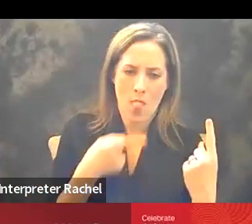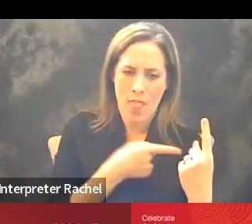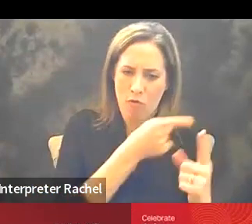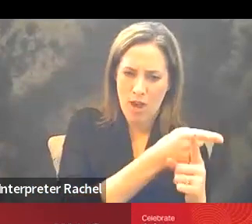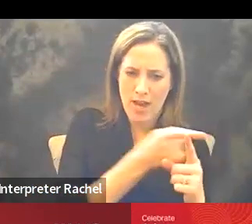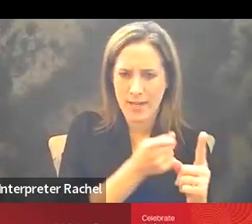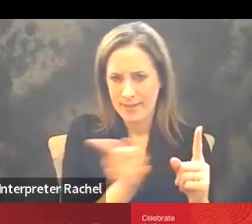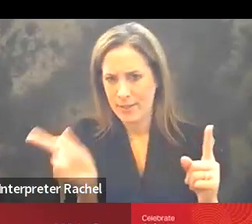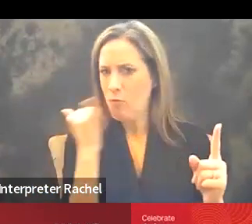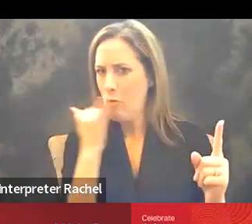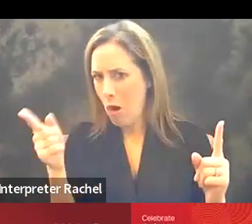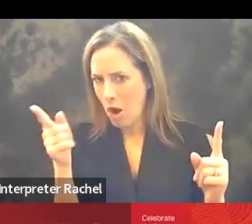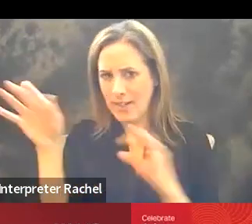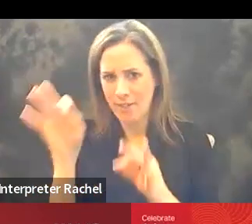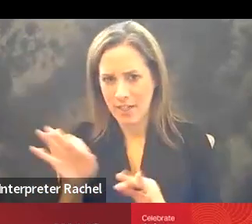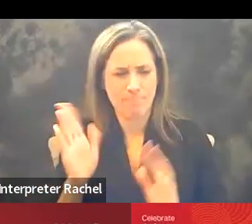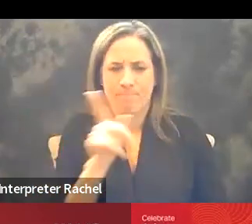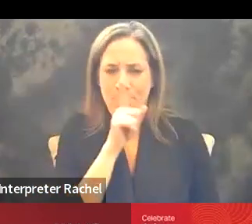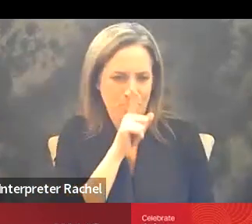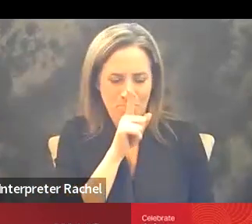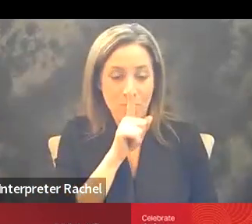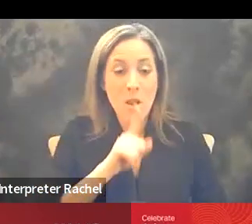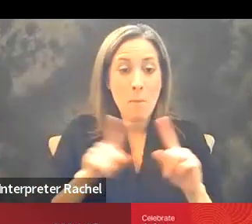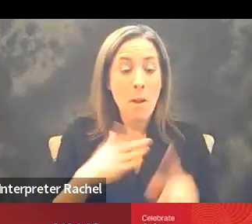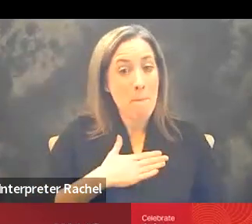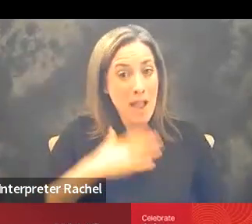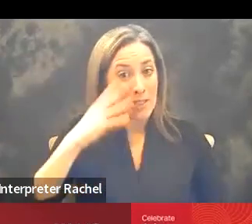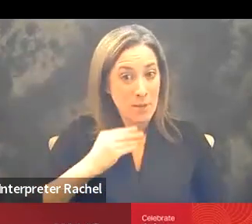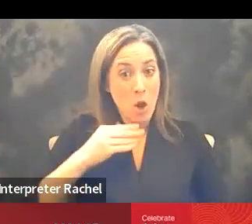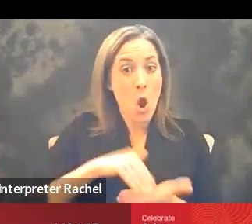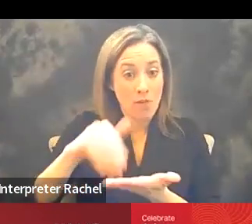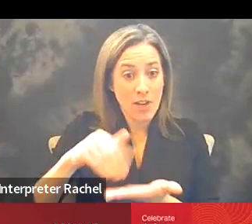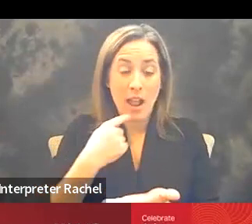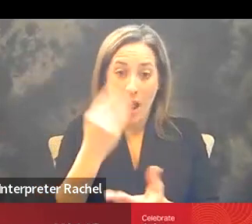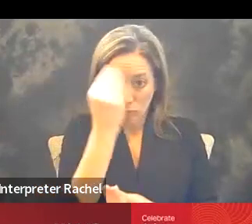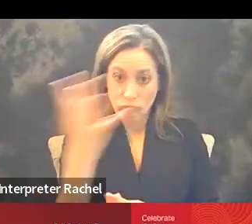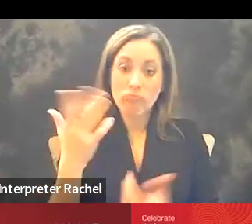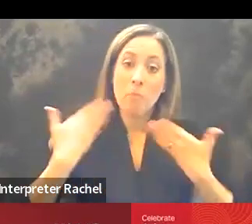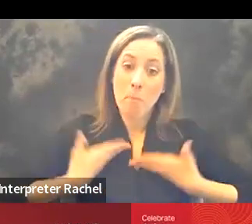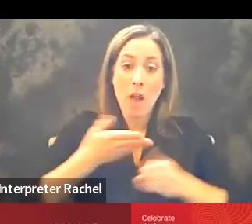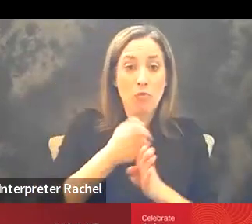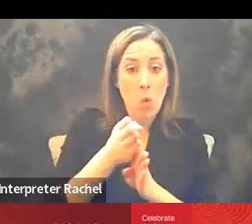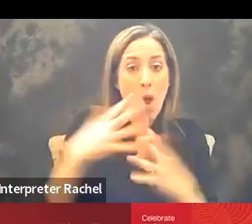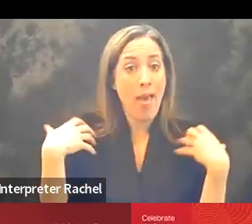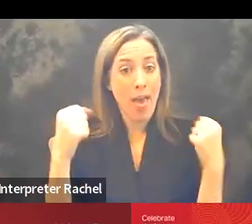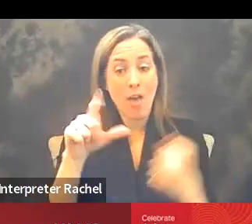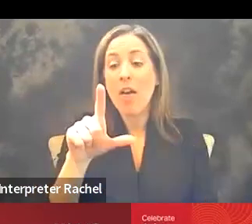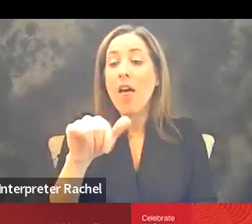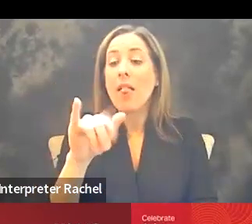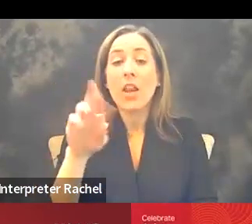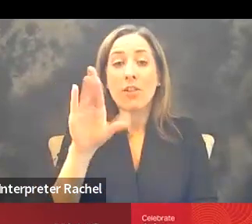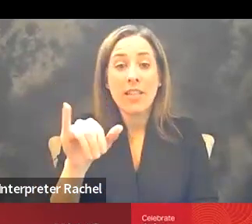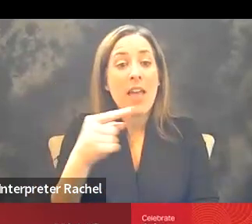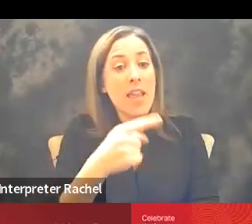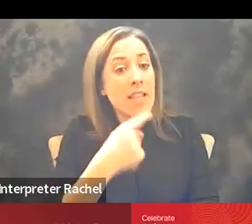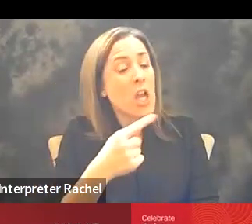wrong. But it's my experience that very often when I tell someone I work in health literacy, they'll say, oh, so you're teaching people